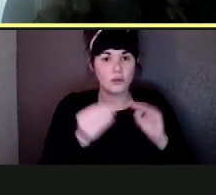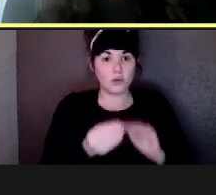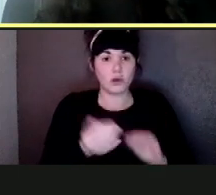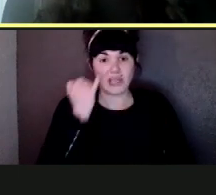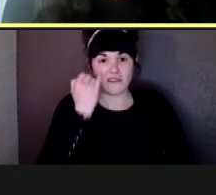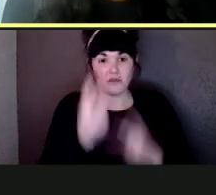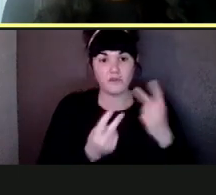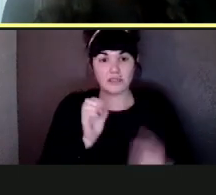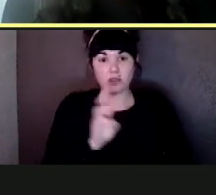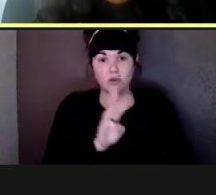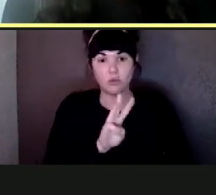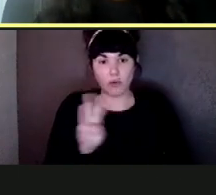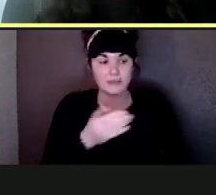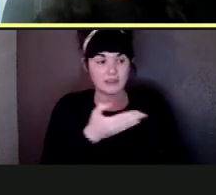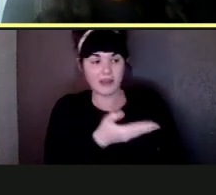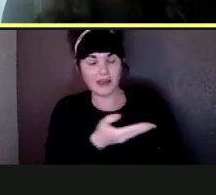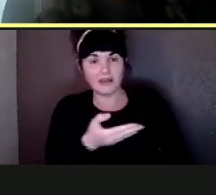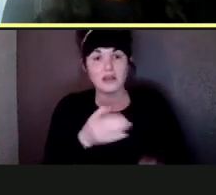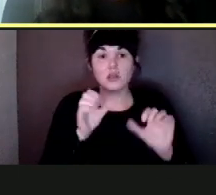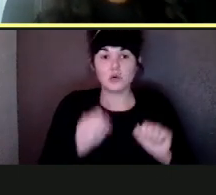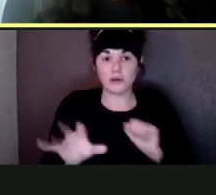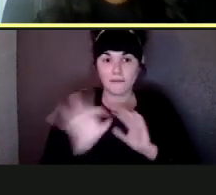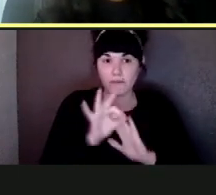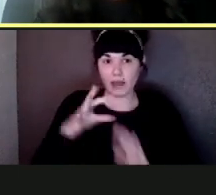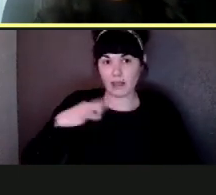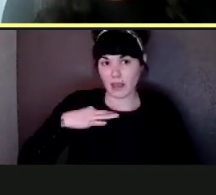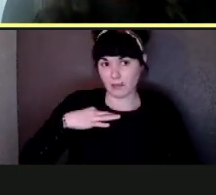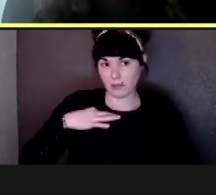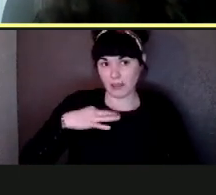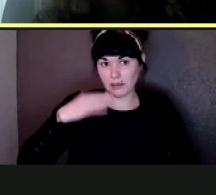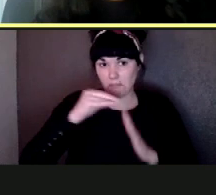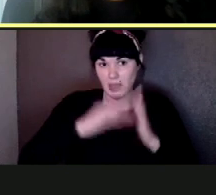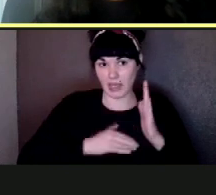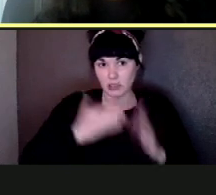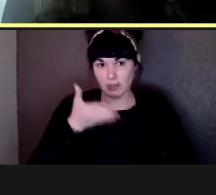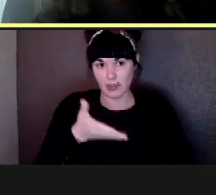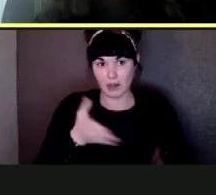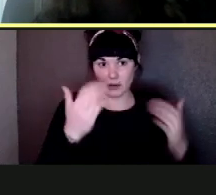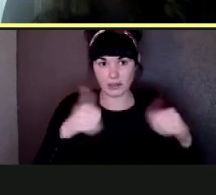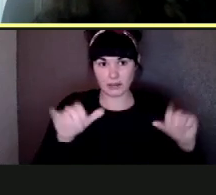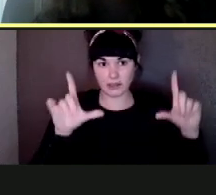forward slash Sarah, the application is on the website. Next slide.